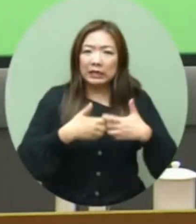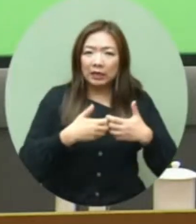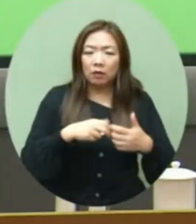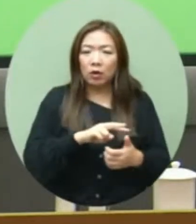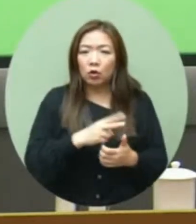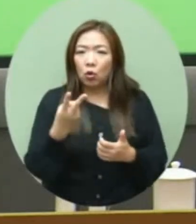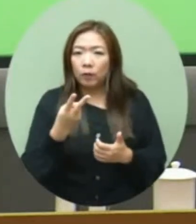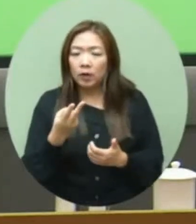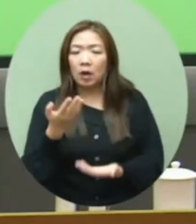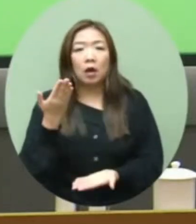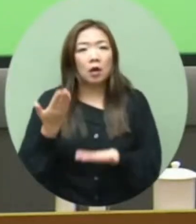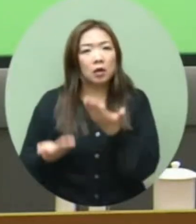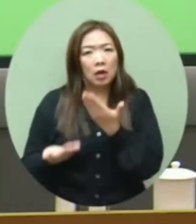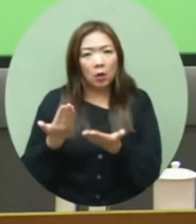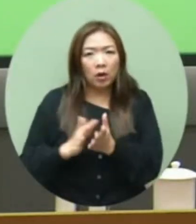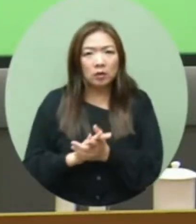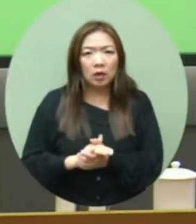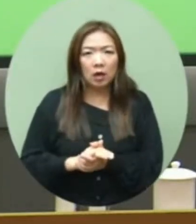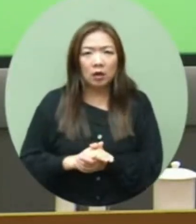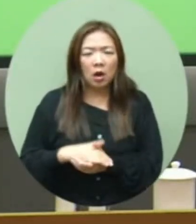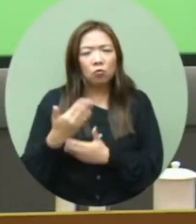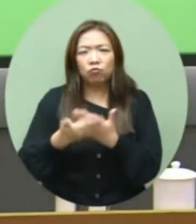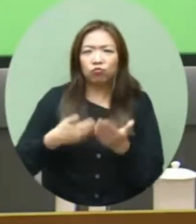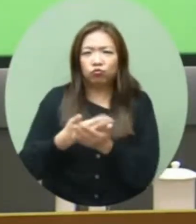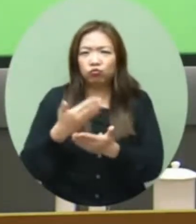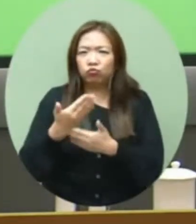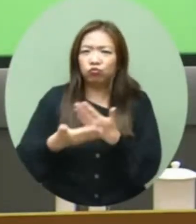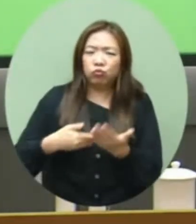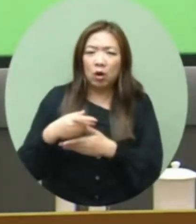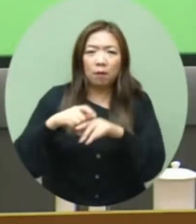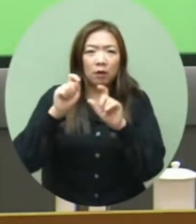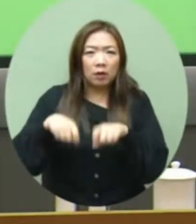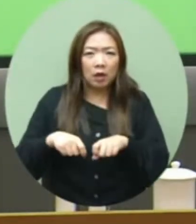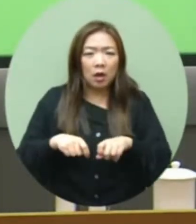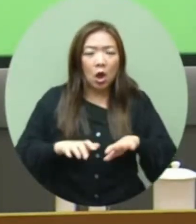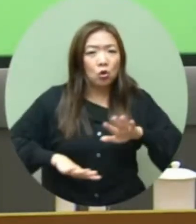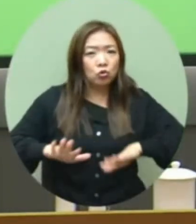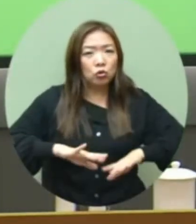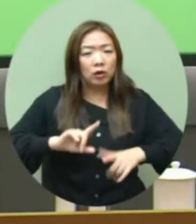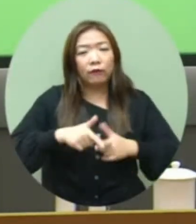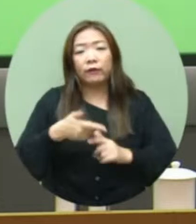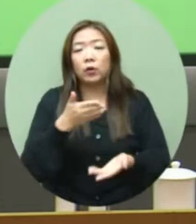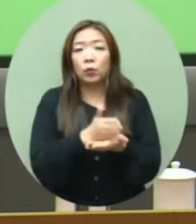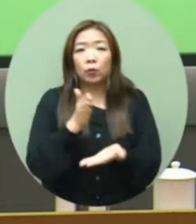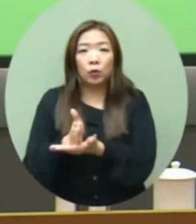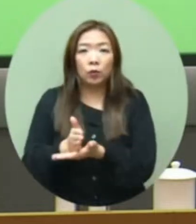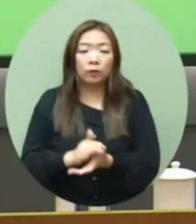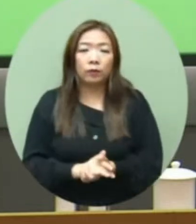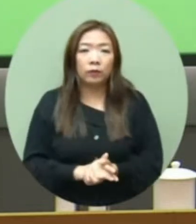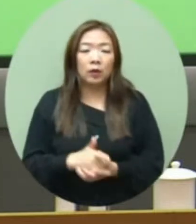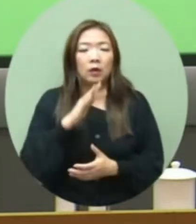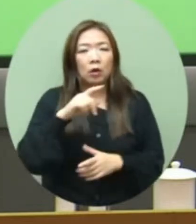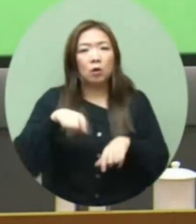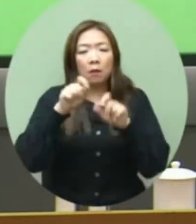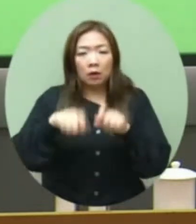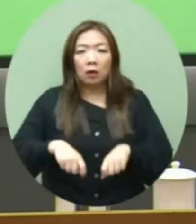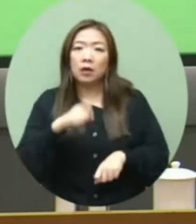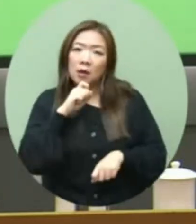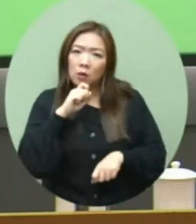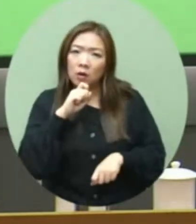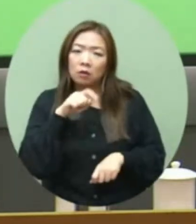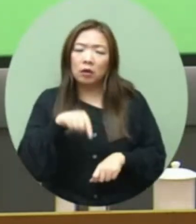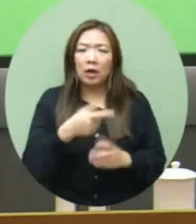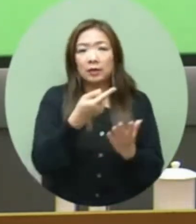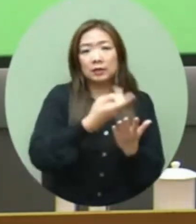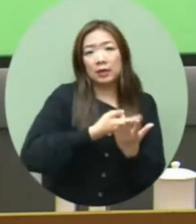A problem may come because of a cyclical issue